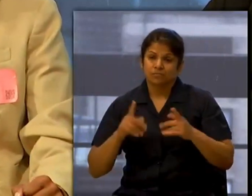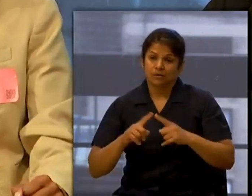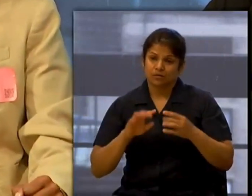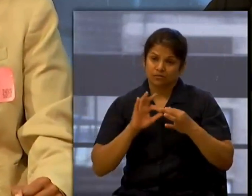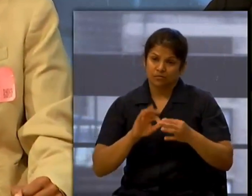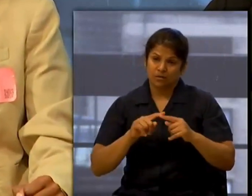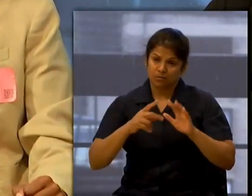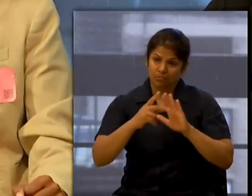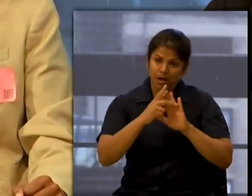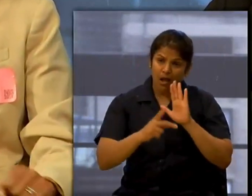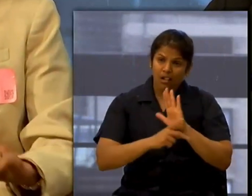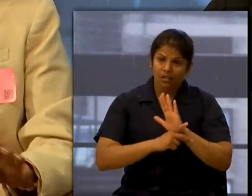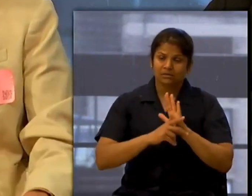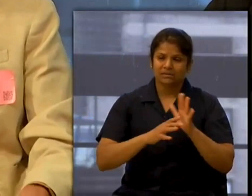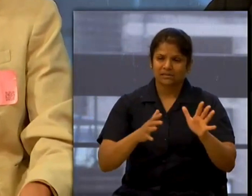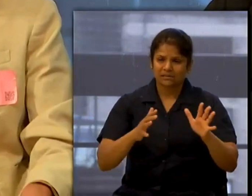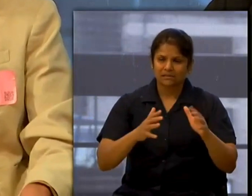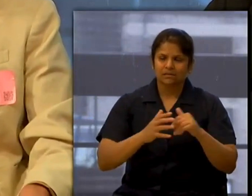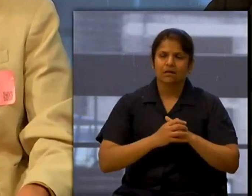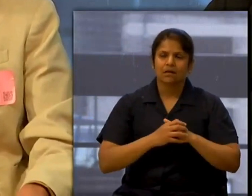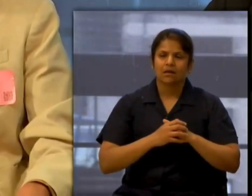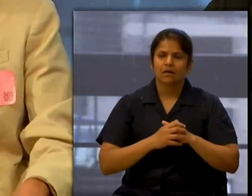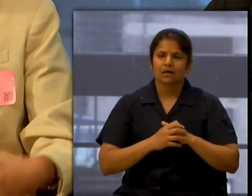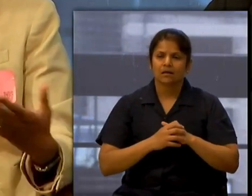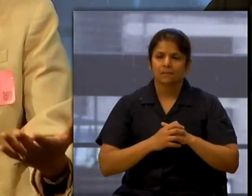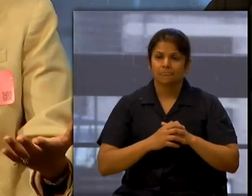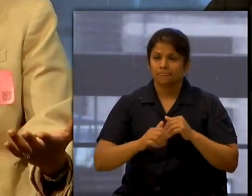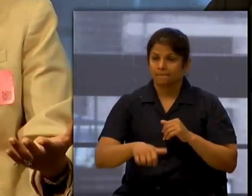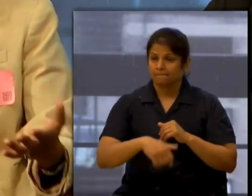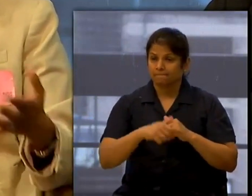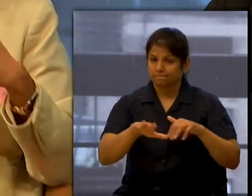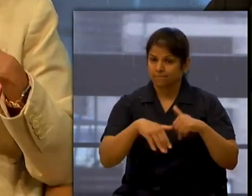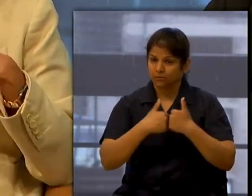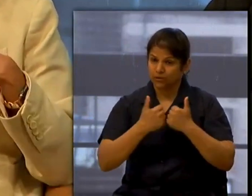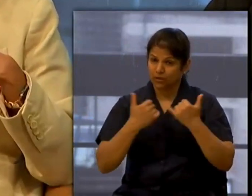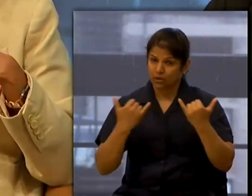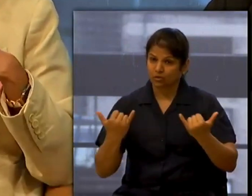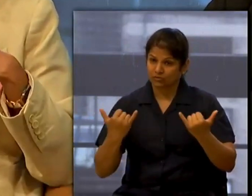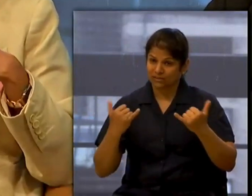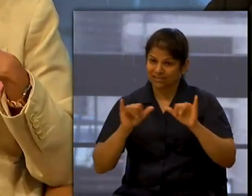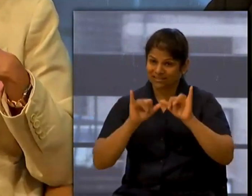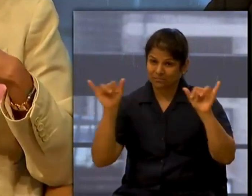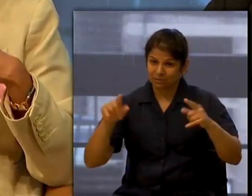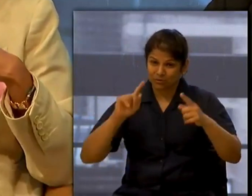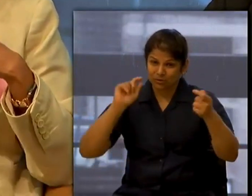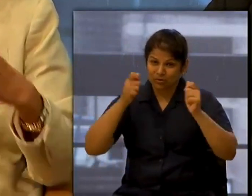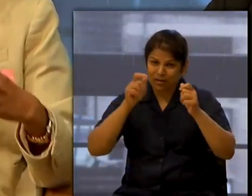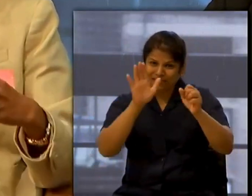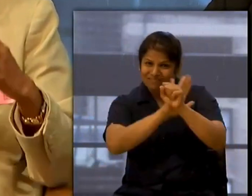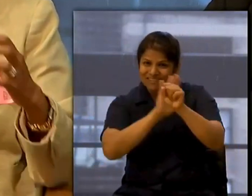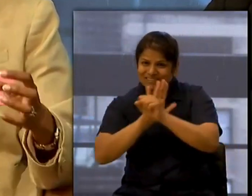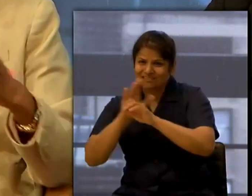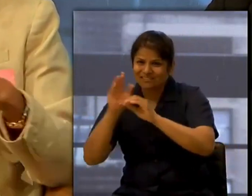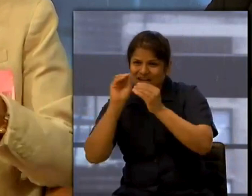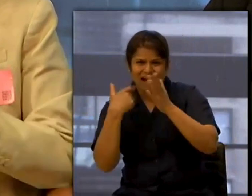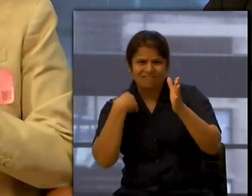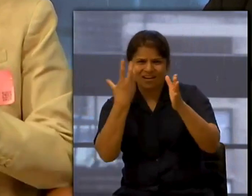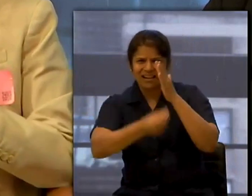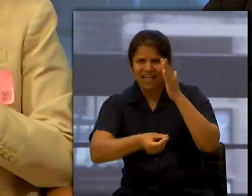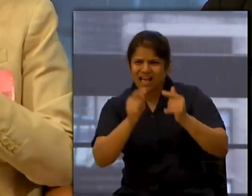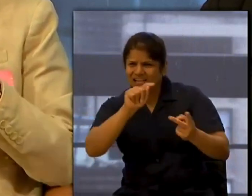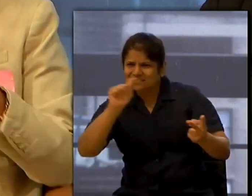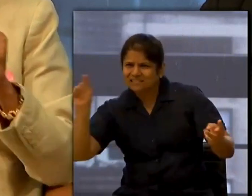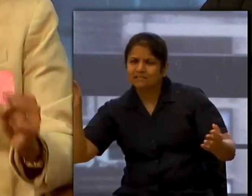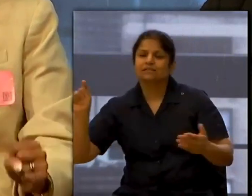another challenge with the sort of patchwork of systems is that, as I mentioned earlier, these communities, aging and disability